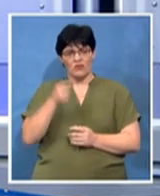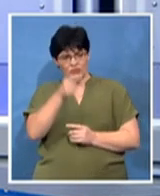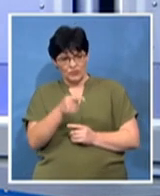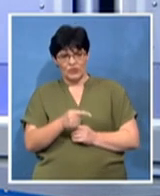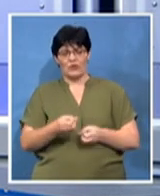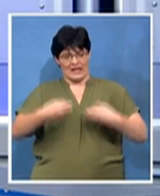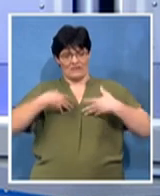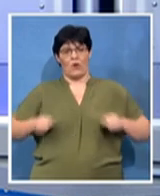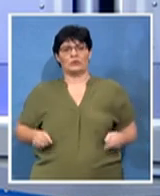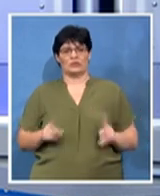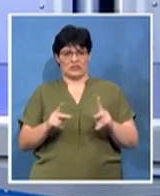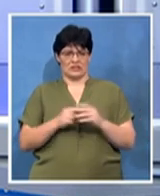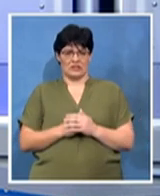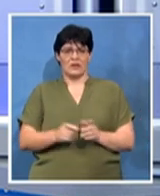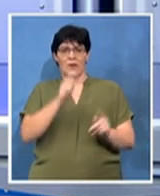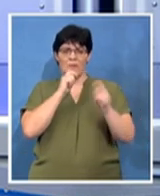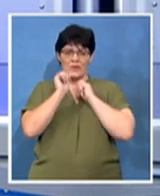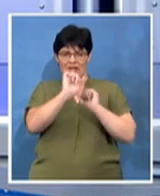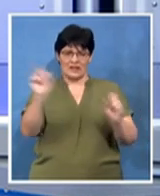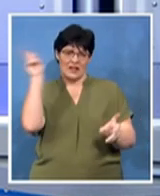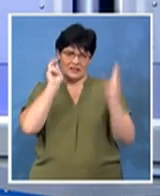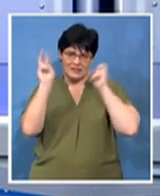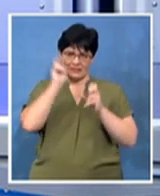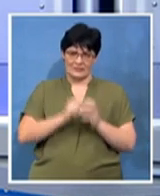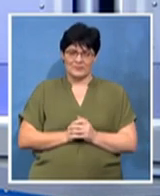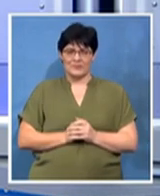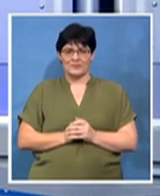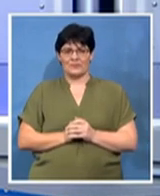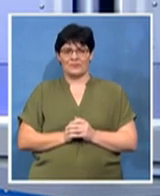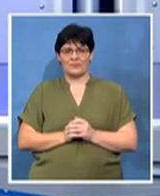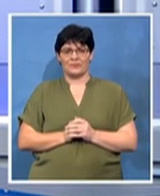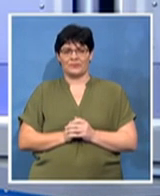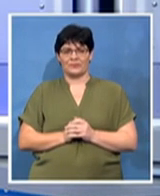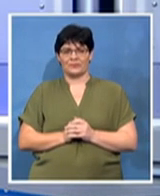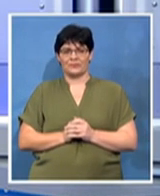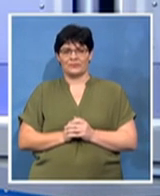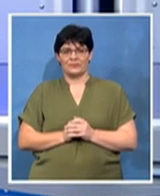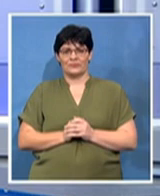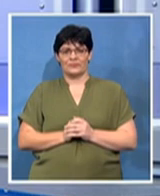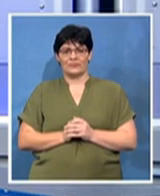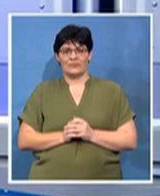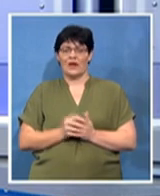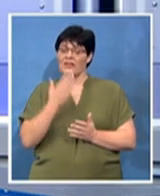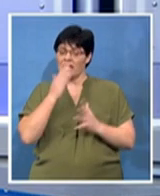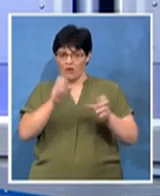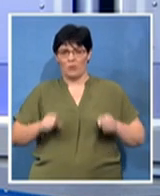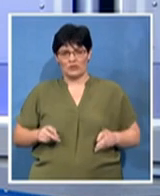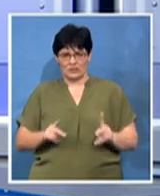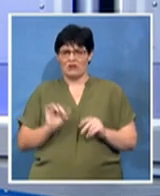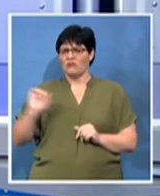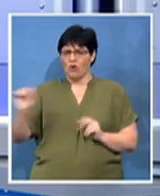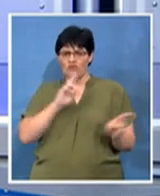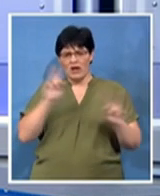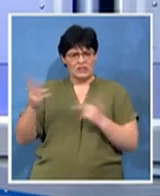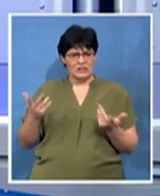listeners. Good morning to you. Thank you very much indeed for taking the opportunity. Your reaction, your party's reaction to this decision?